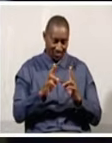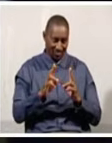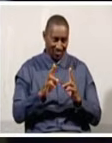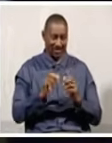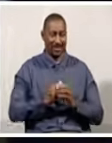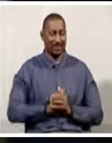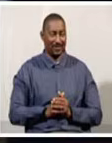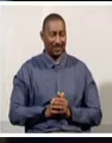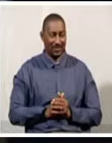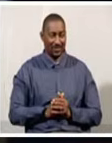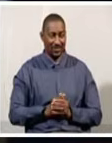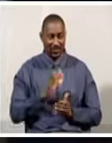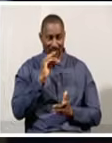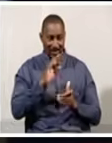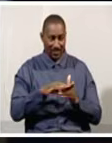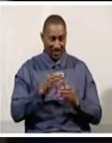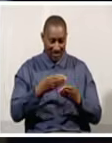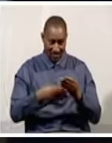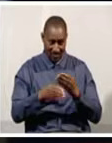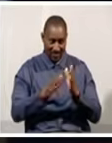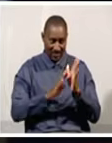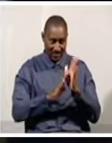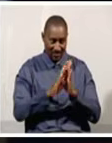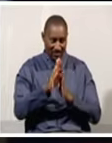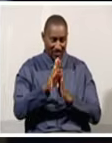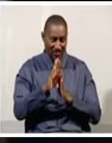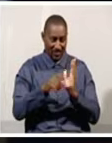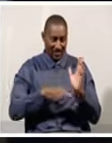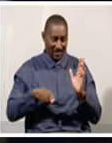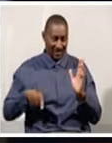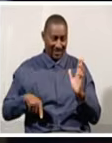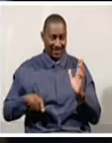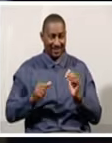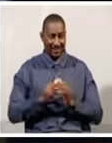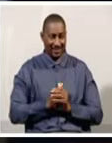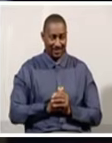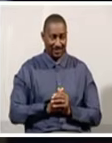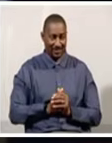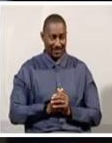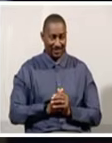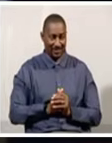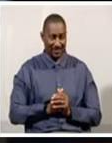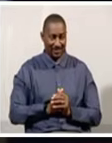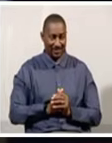about, you know, economy. They were about the development of this country. And that was at night, mind you.